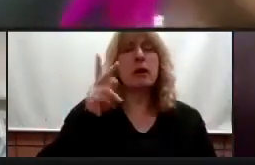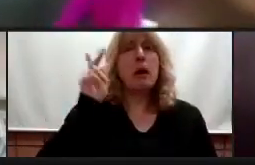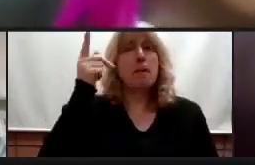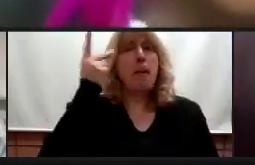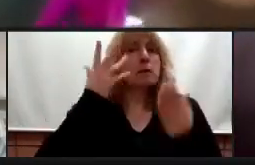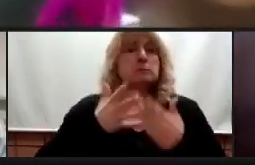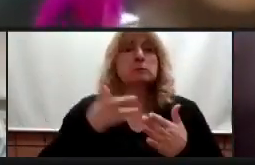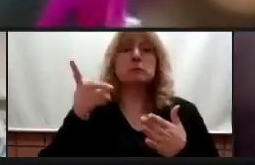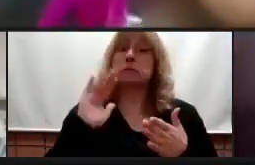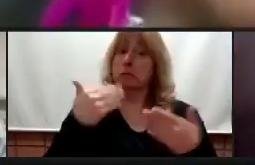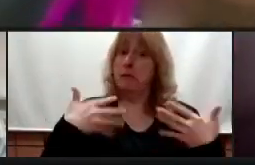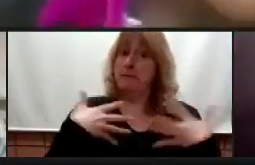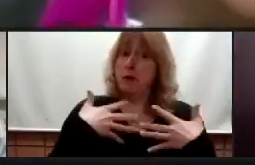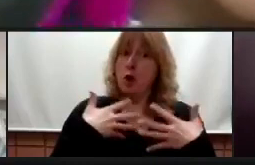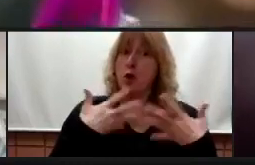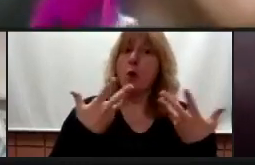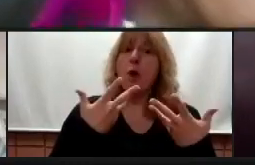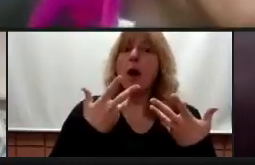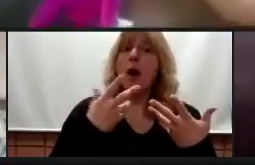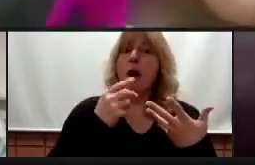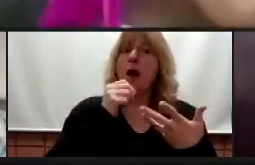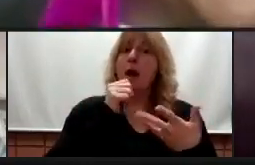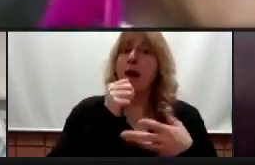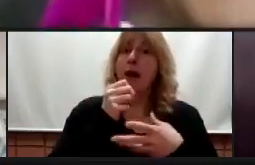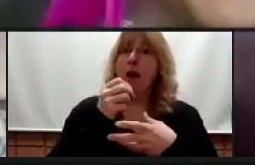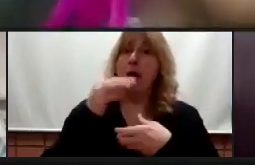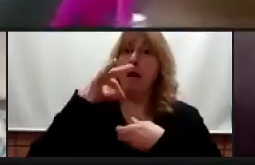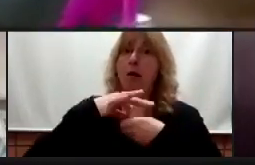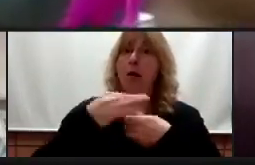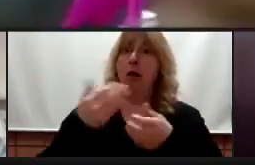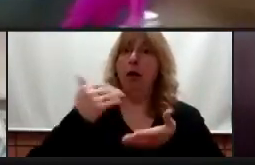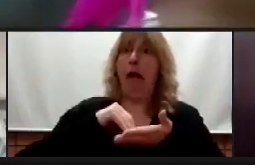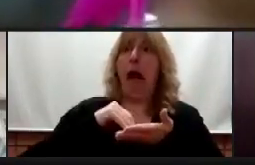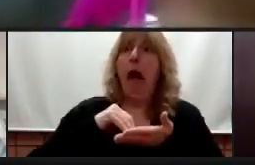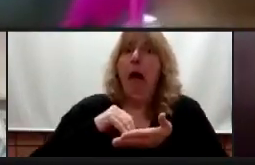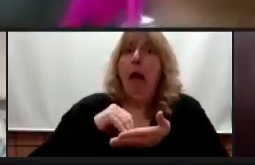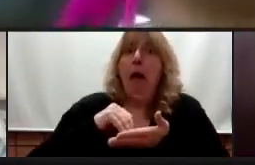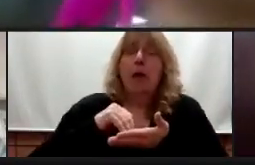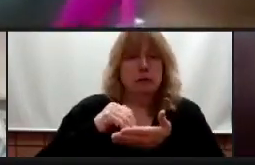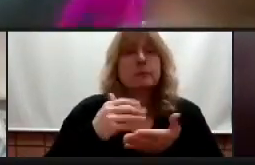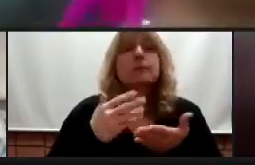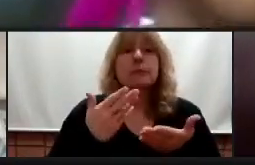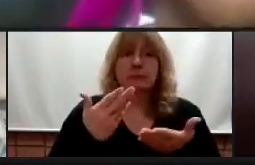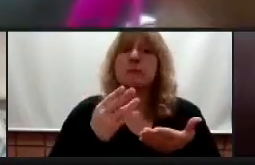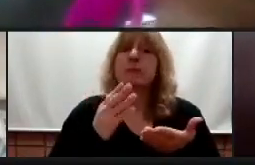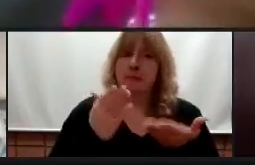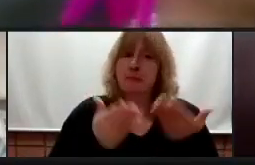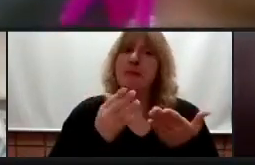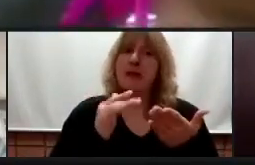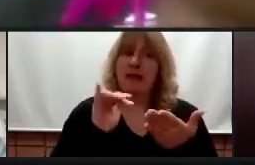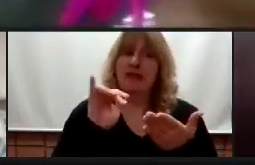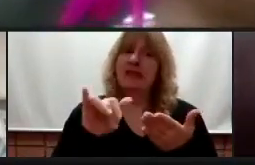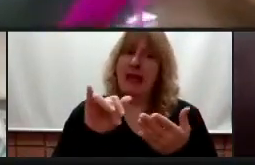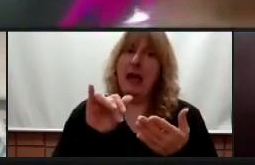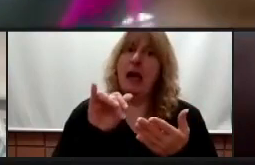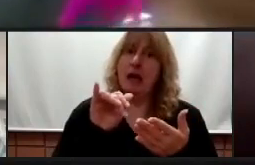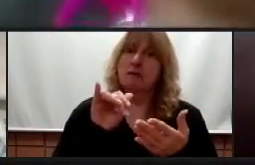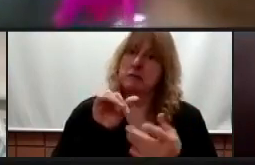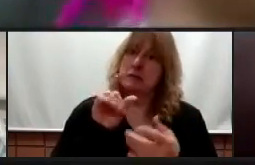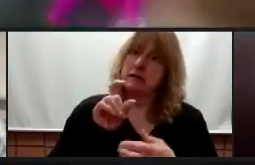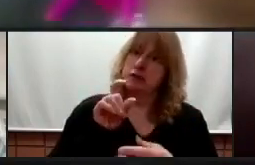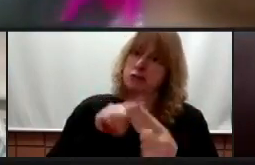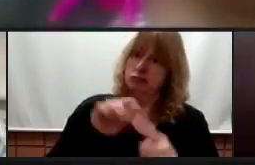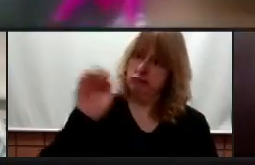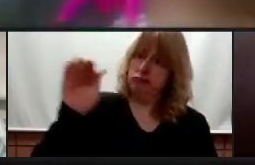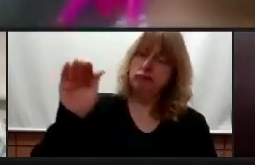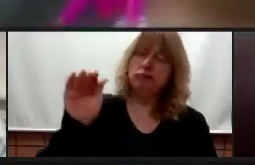the most is not being reelected. And so this is a situation, this is not, you know, we have to be